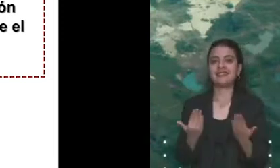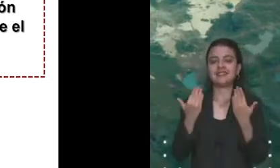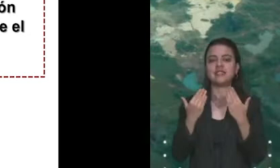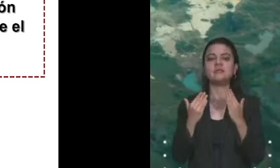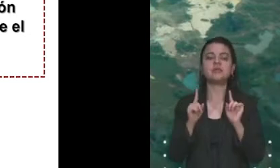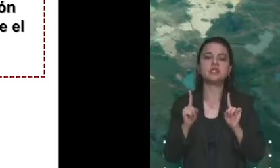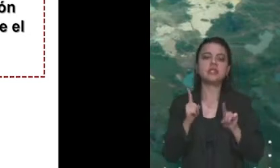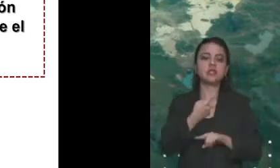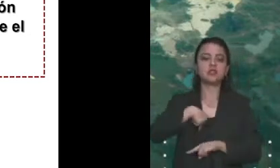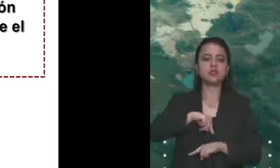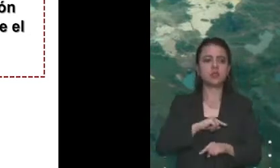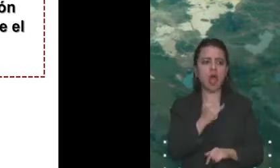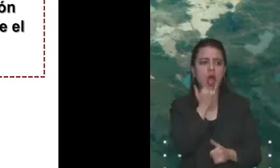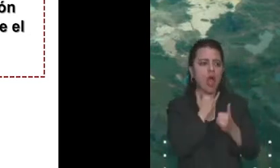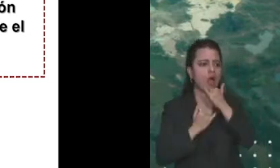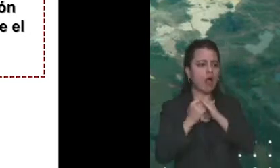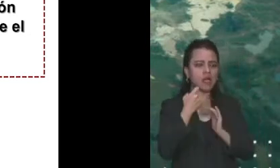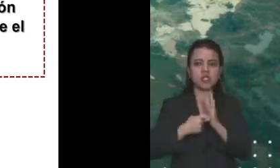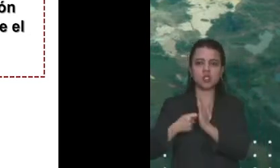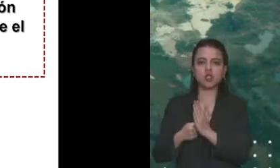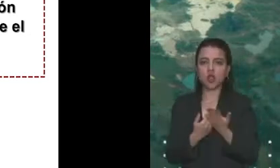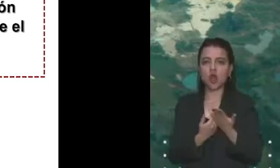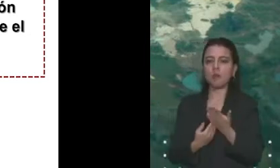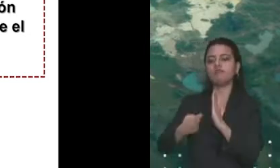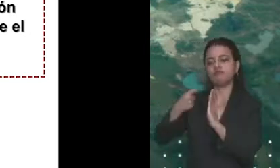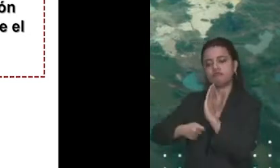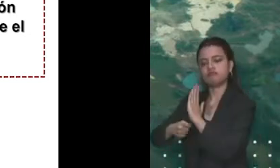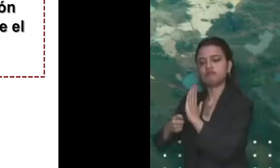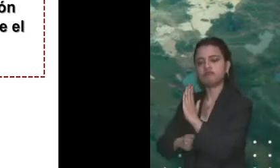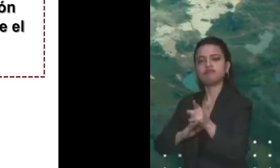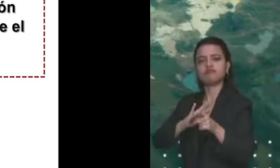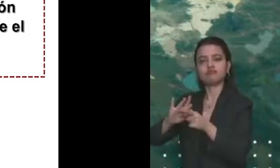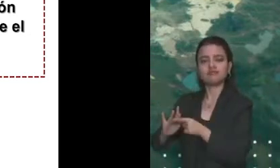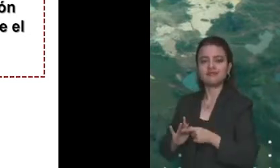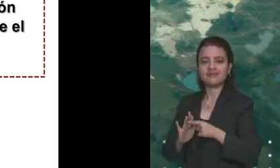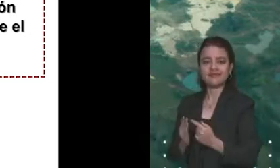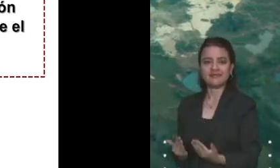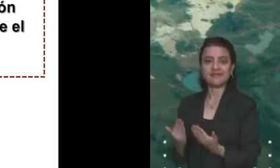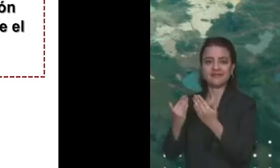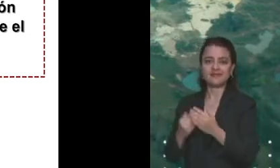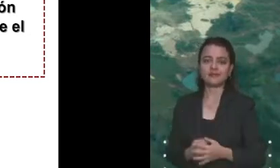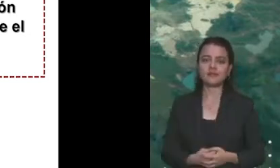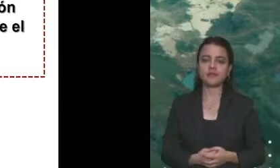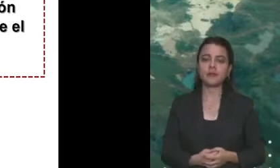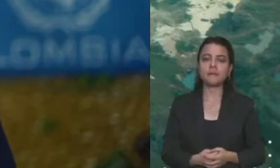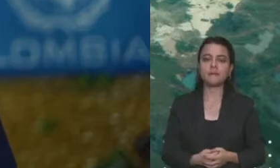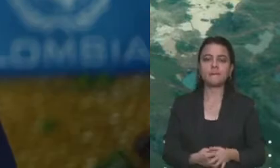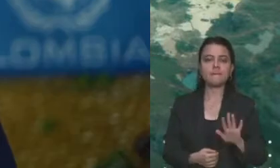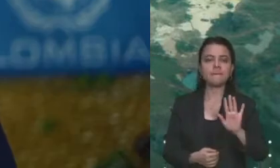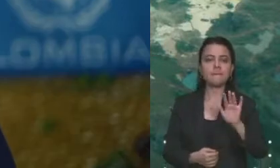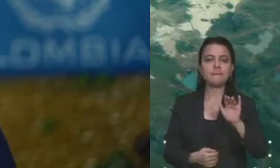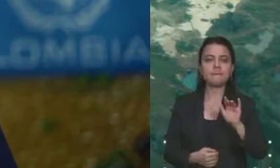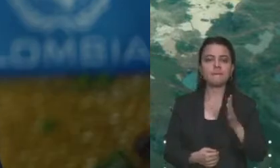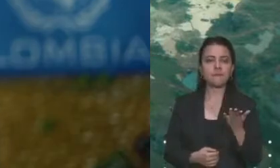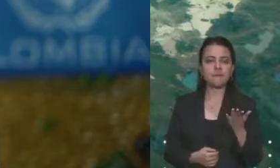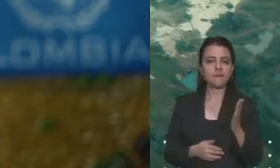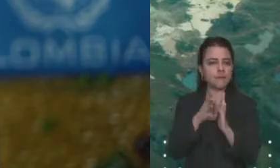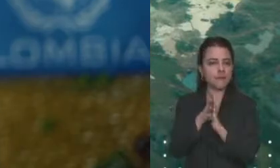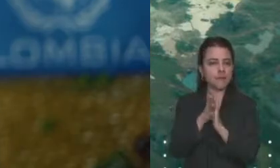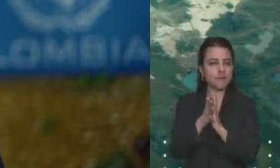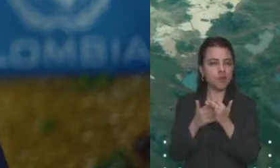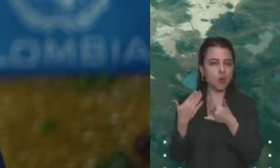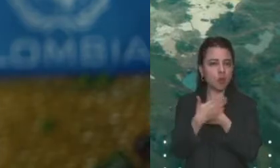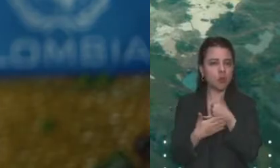generate analysis and focus our attention and strengthen this framework in order to design interventions. Finally, I want to focus in